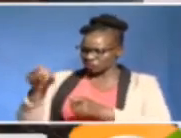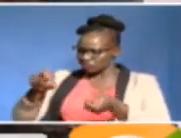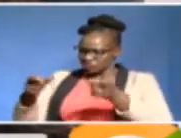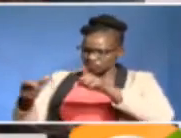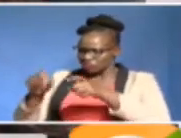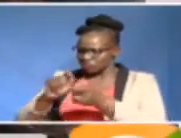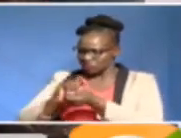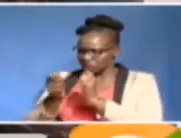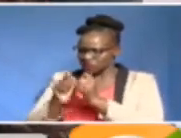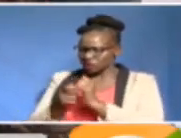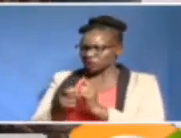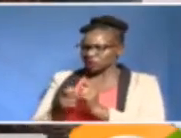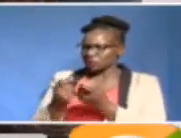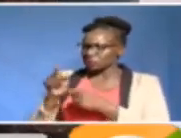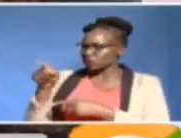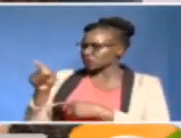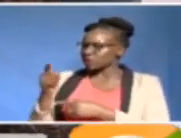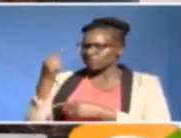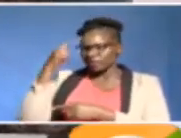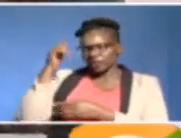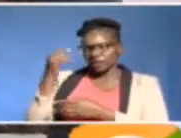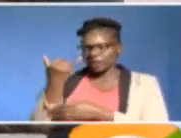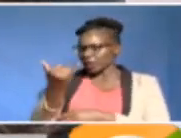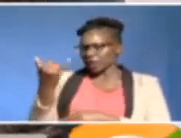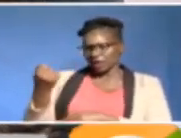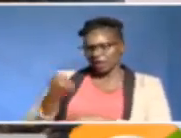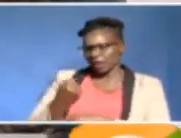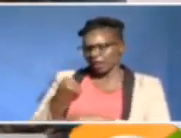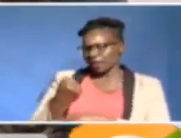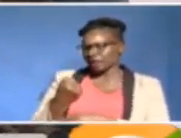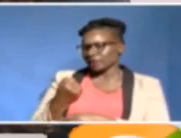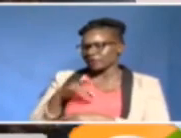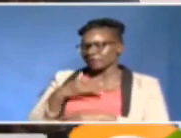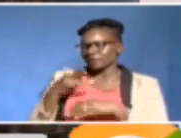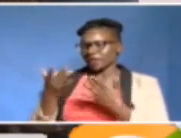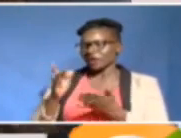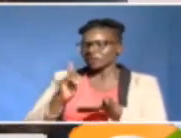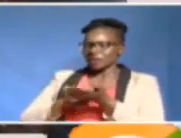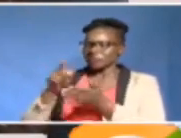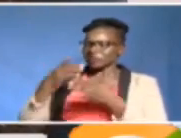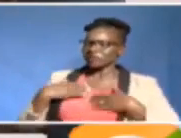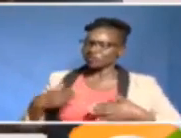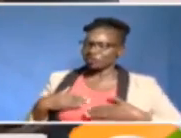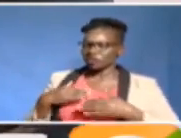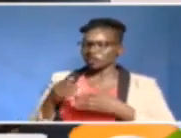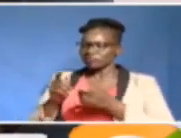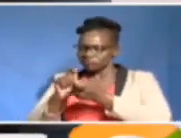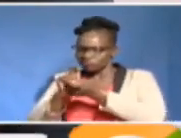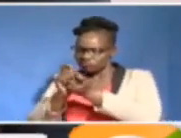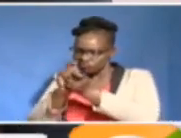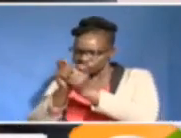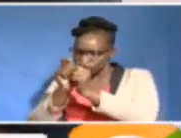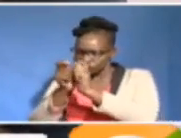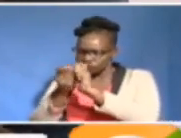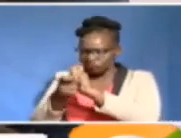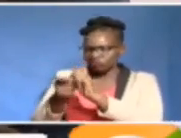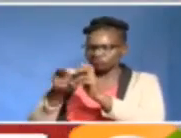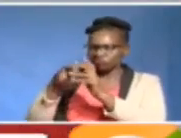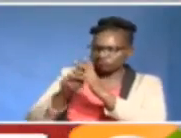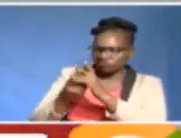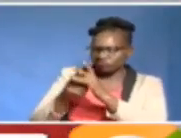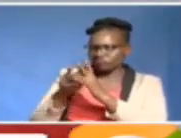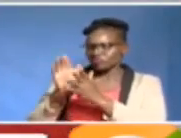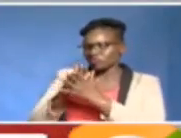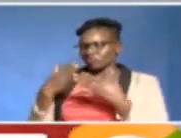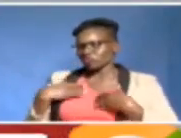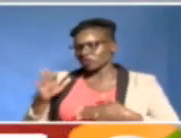to young women in terms of you went for some body augmentation, you didn't really accept yourself as you were